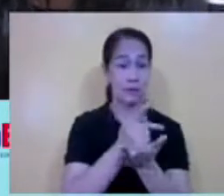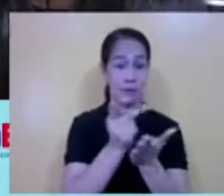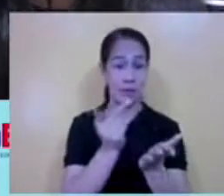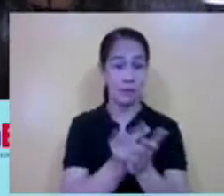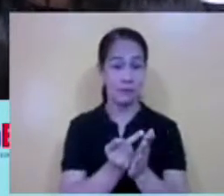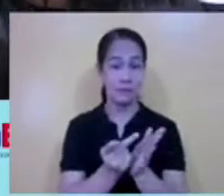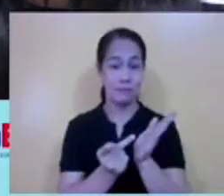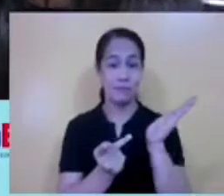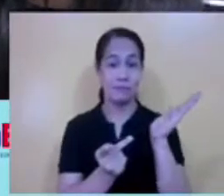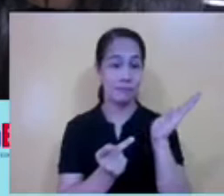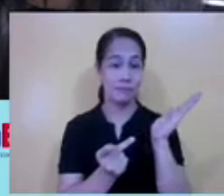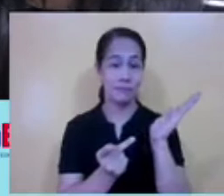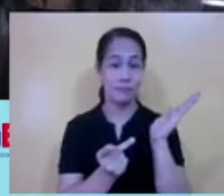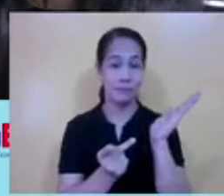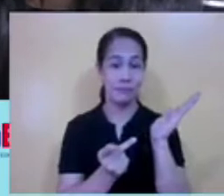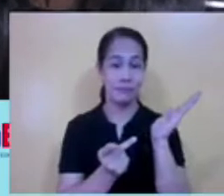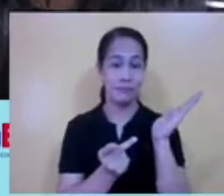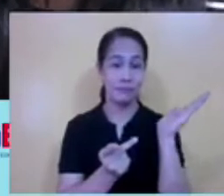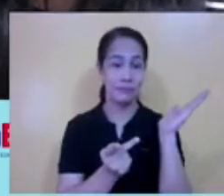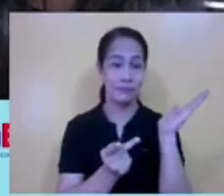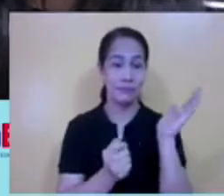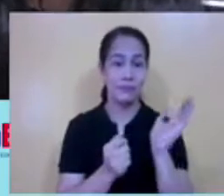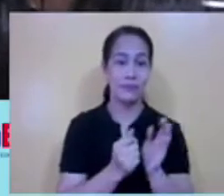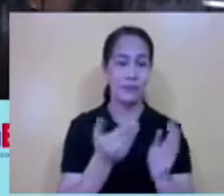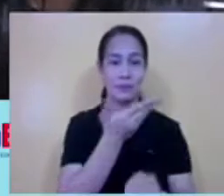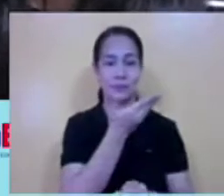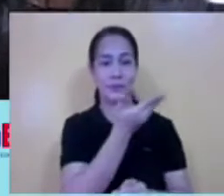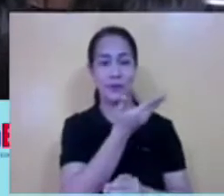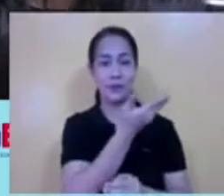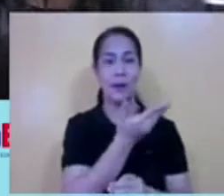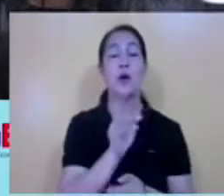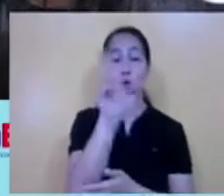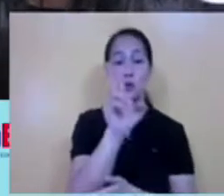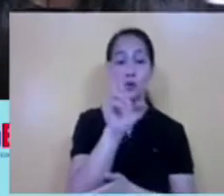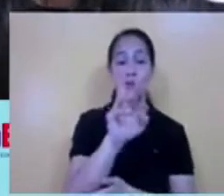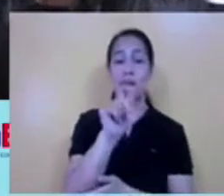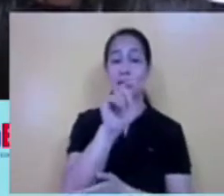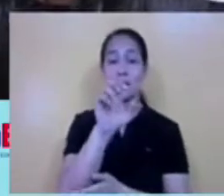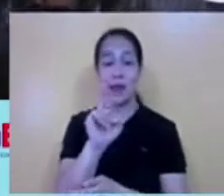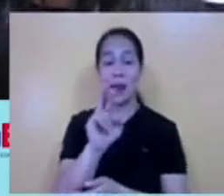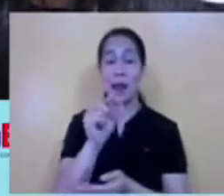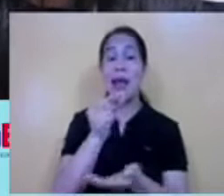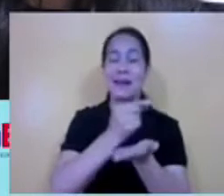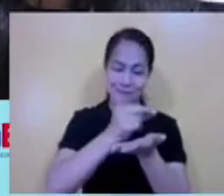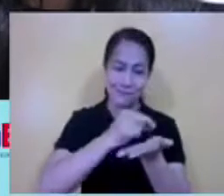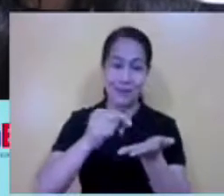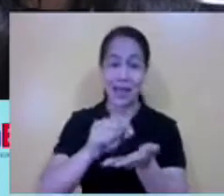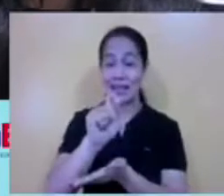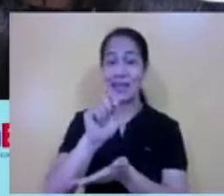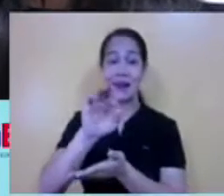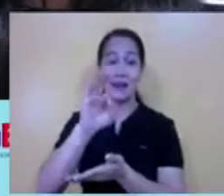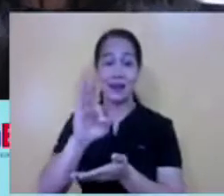rubric, which will be used by your raters as a guide in grading the TRF form, which the ratee accomplished. So let's